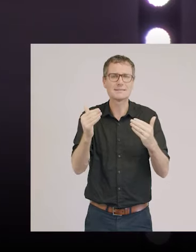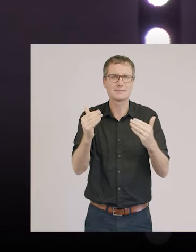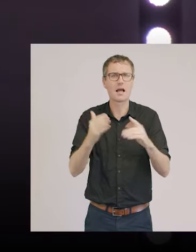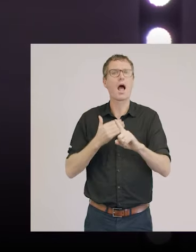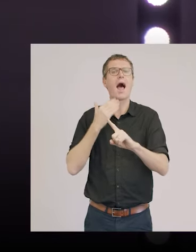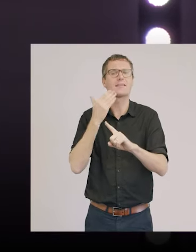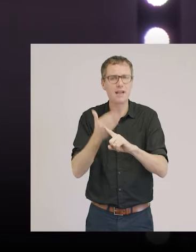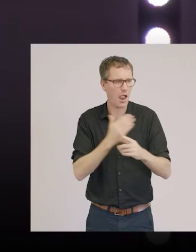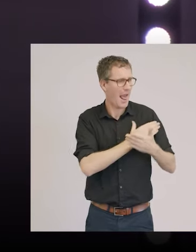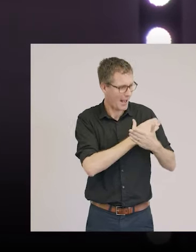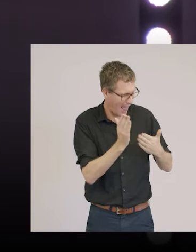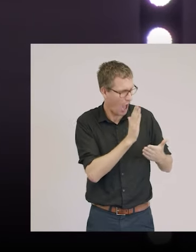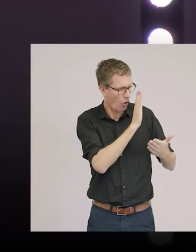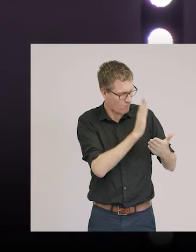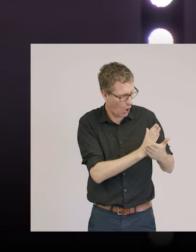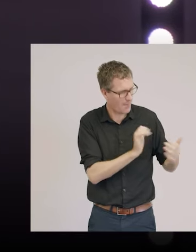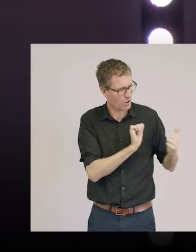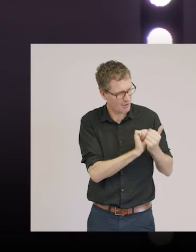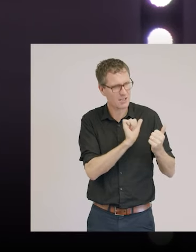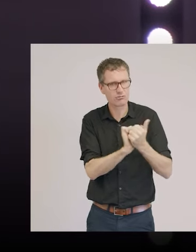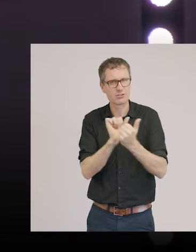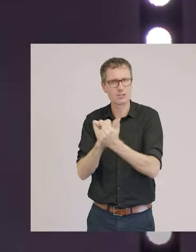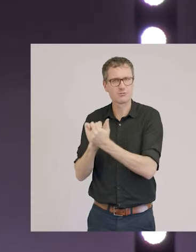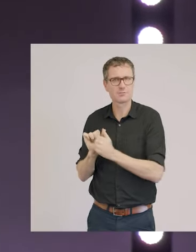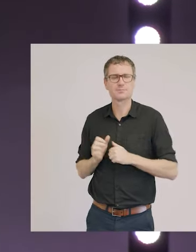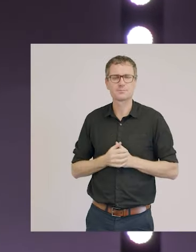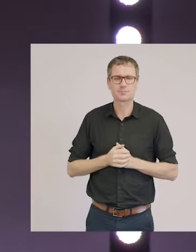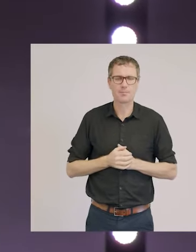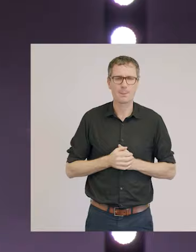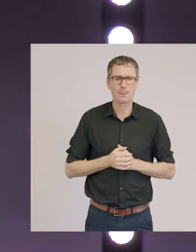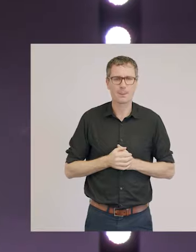don't proceed without clear confirmation.